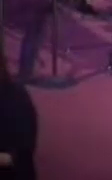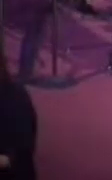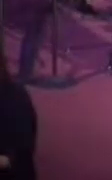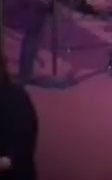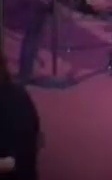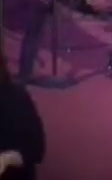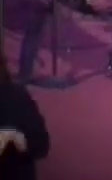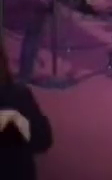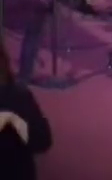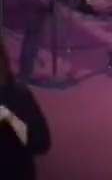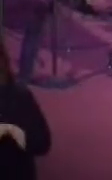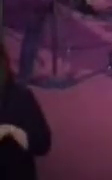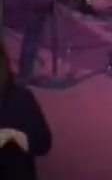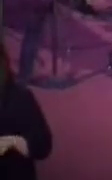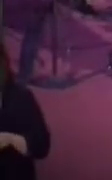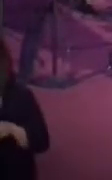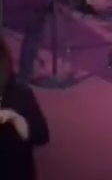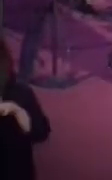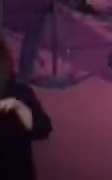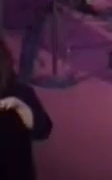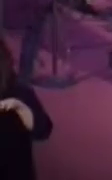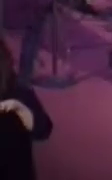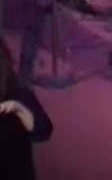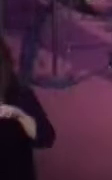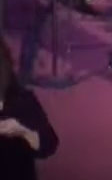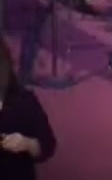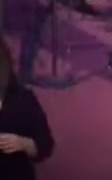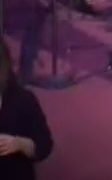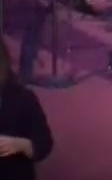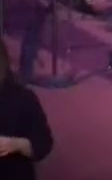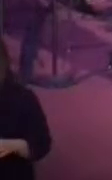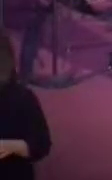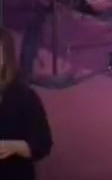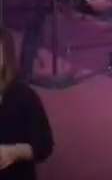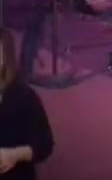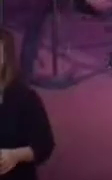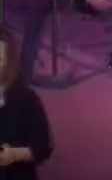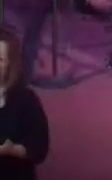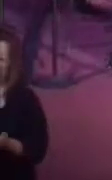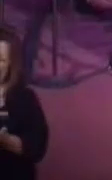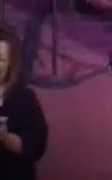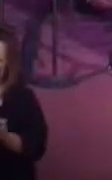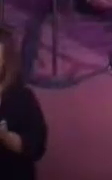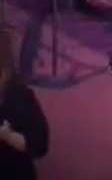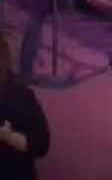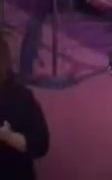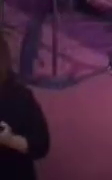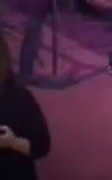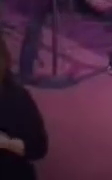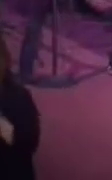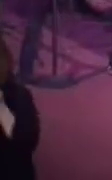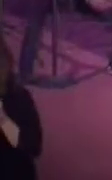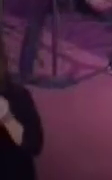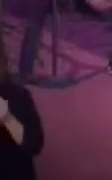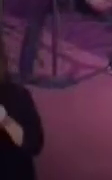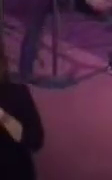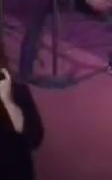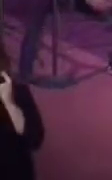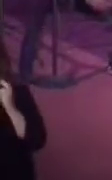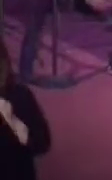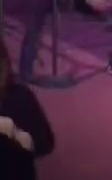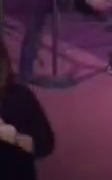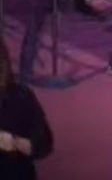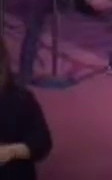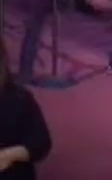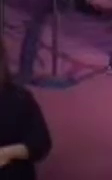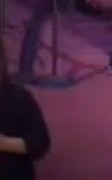an individual down in or even throw them in, and then the lions would be starved for weeks, and they would devour them within minutes. They also, historians do